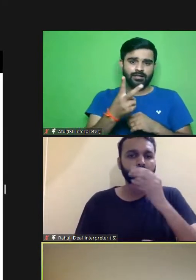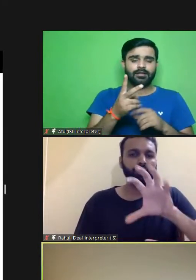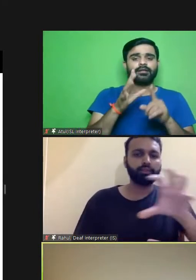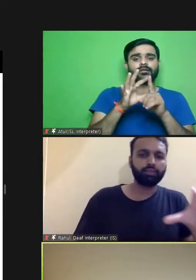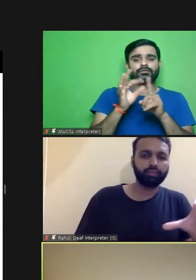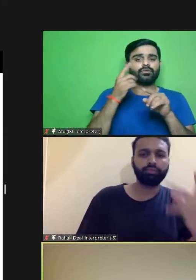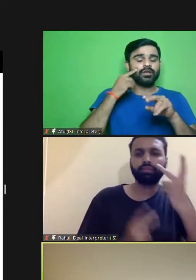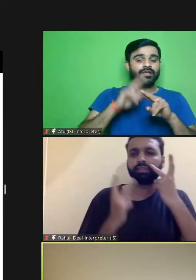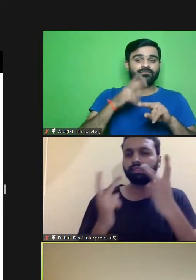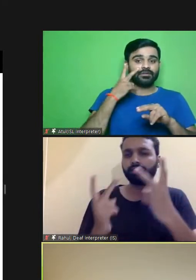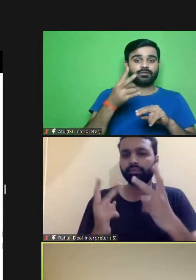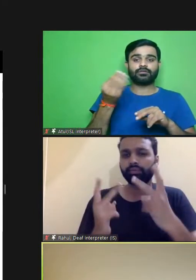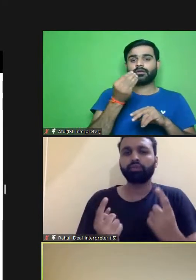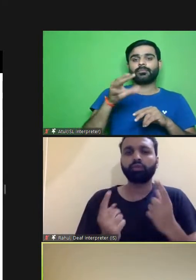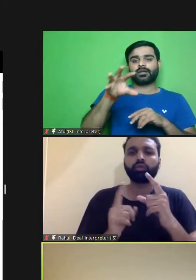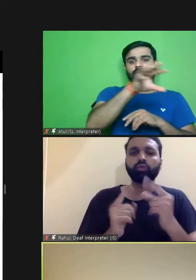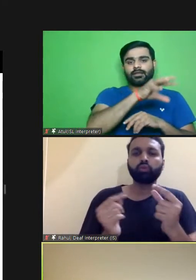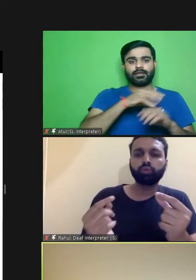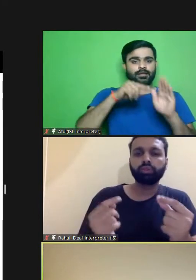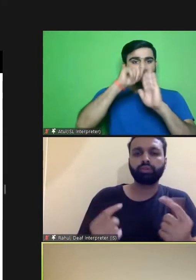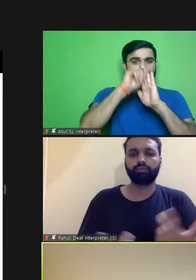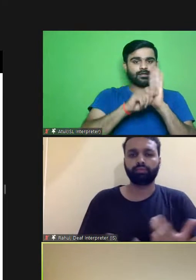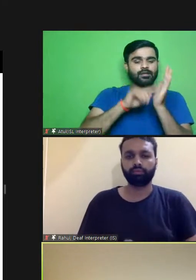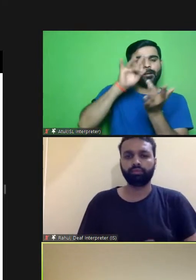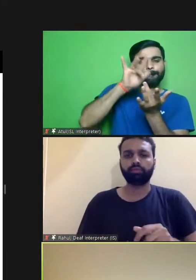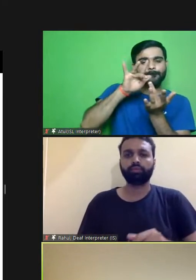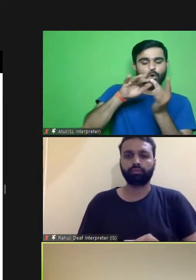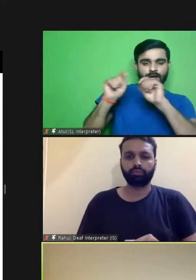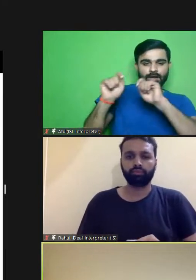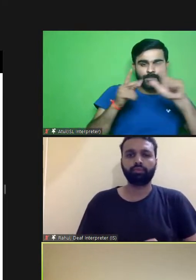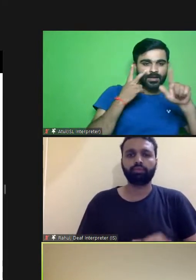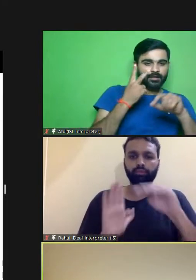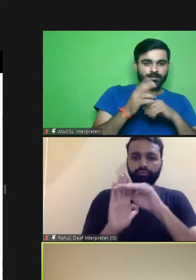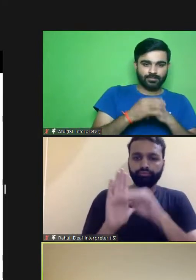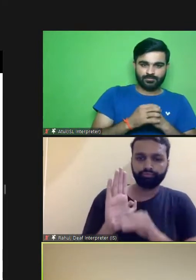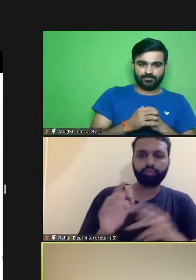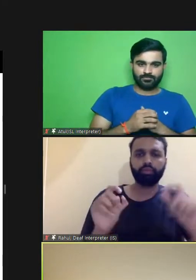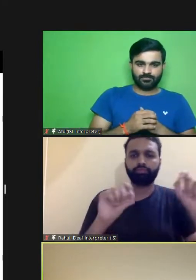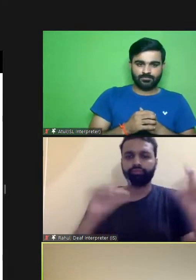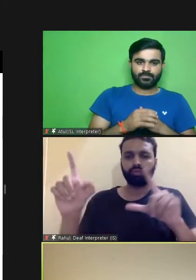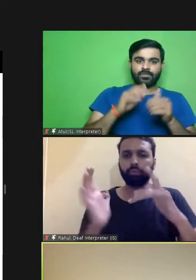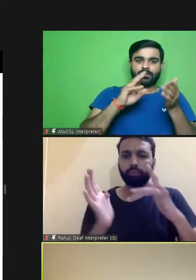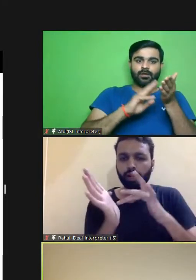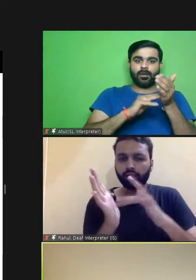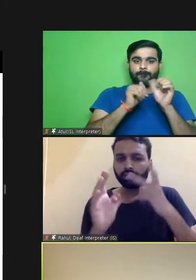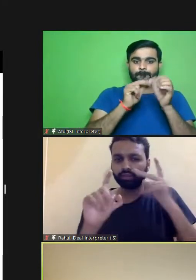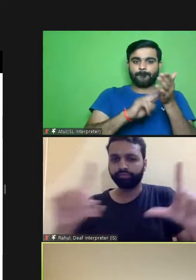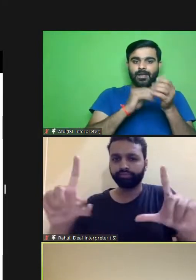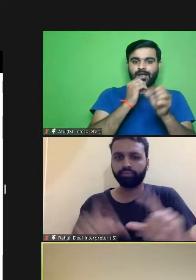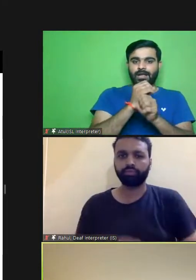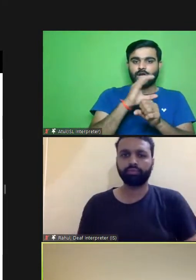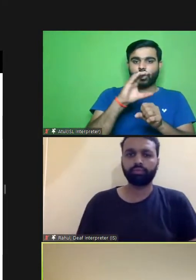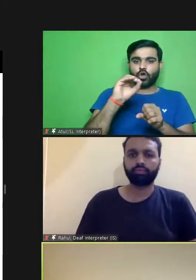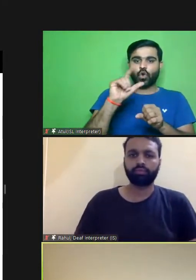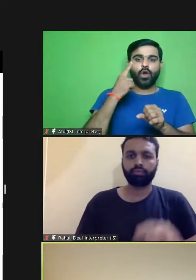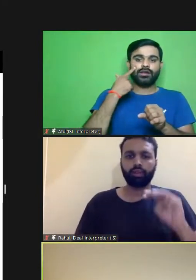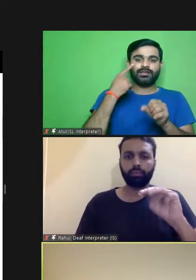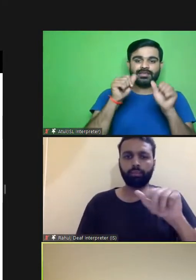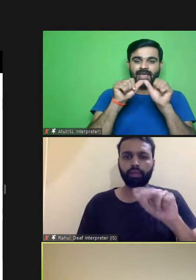see in some of the countries listed along the bottom of this slide. We have Peru, Ghana, and Mongolia. But in some countries, the gap is